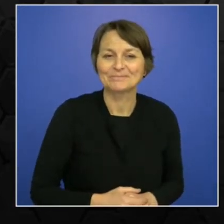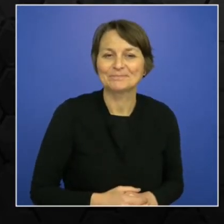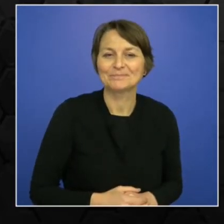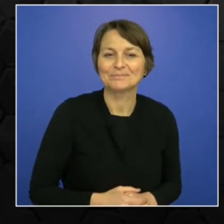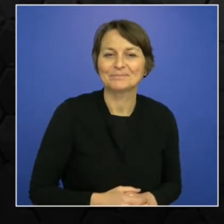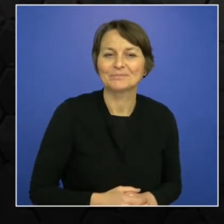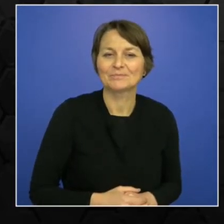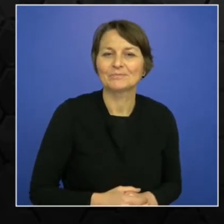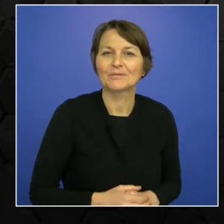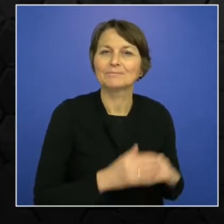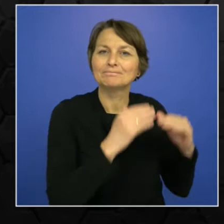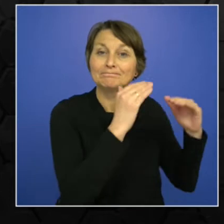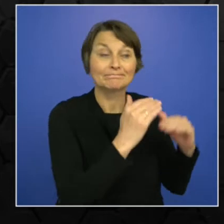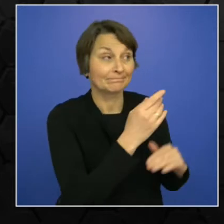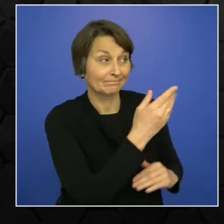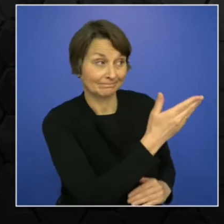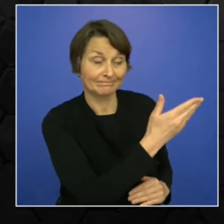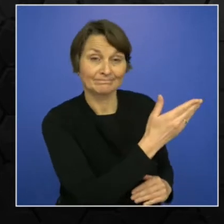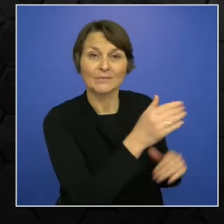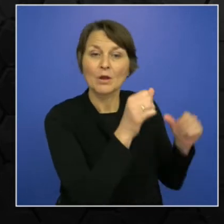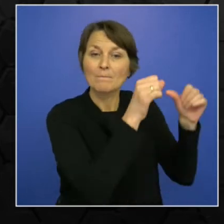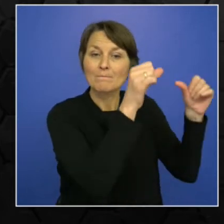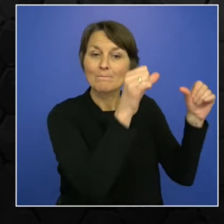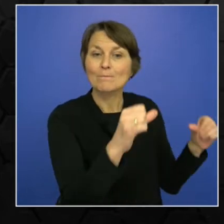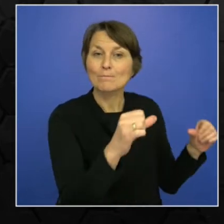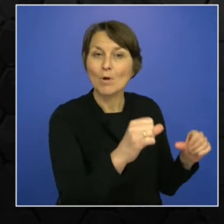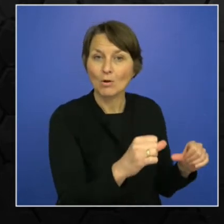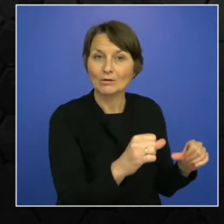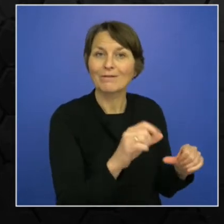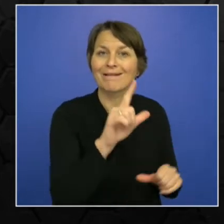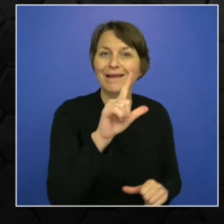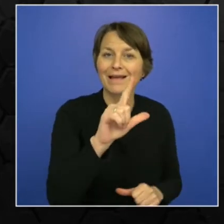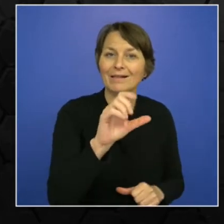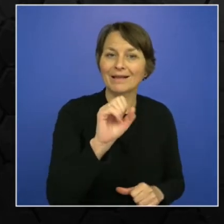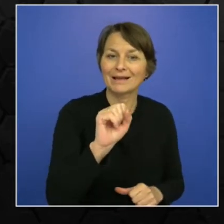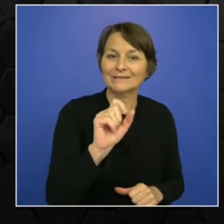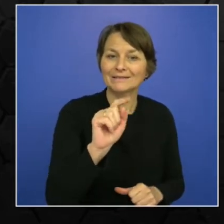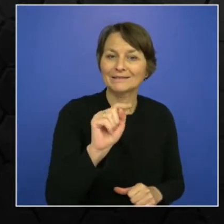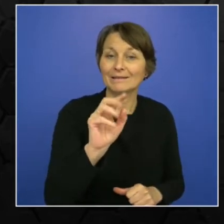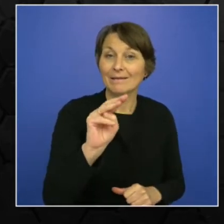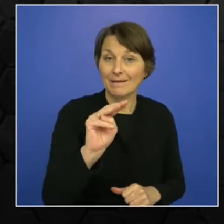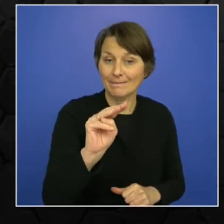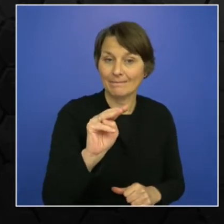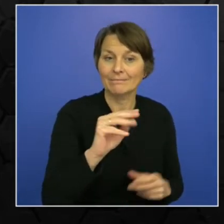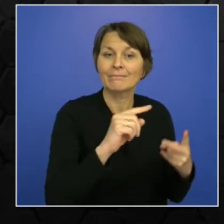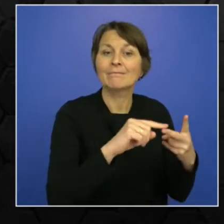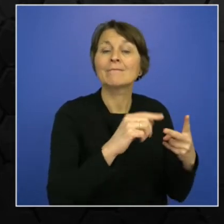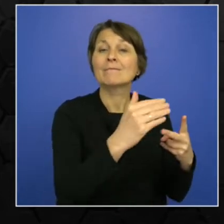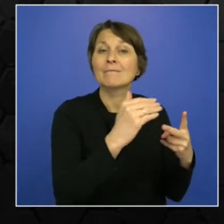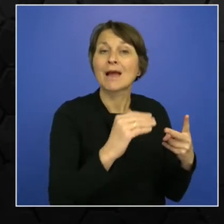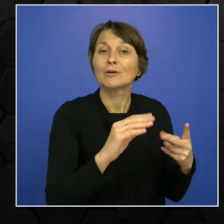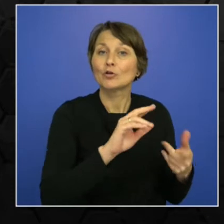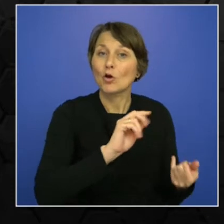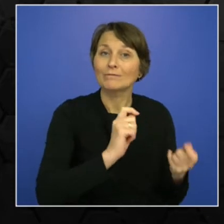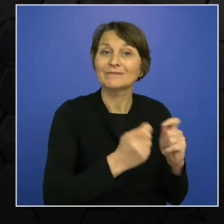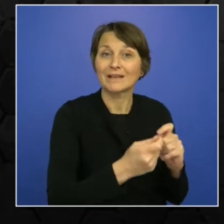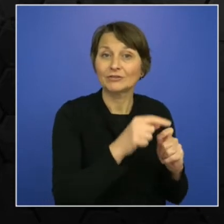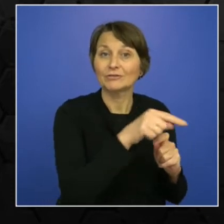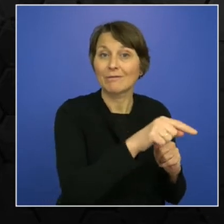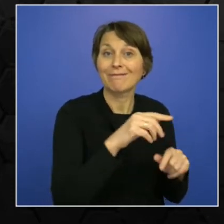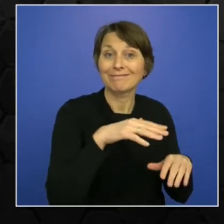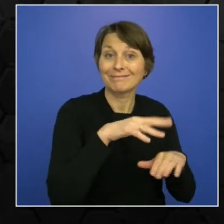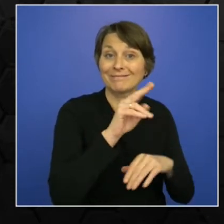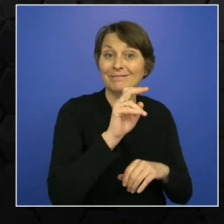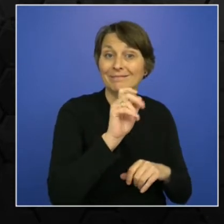models include the LSTMs for sequence models and the convolutional nets. So for sequence problems such as